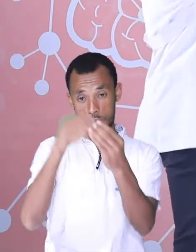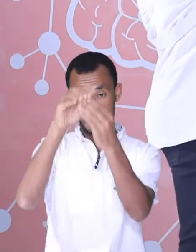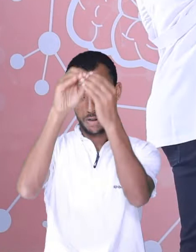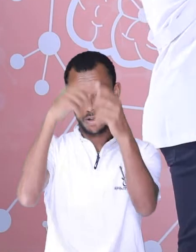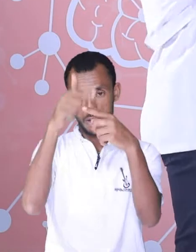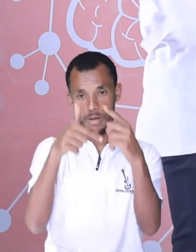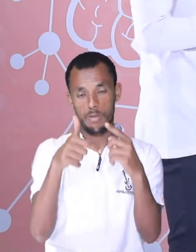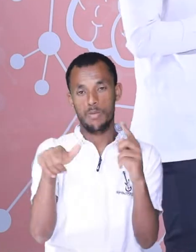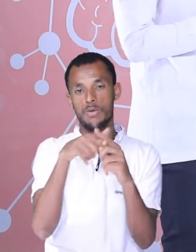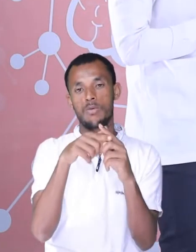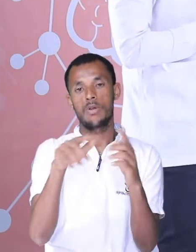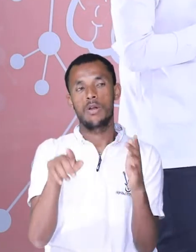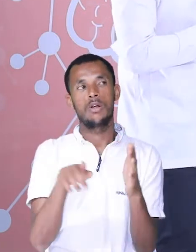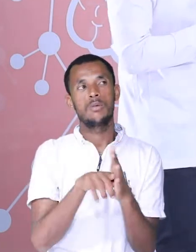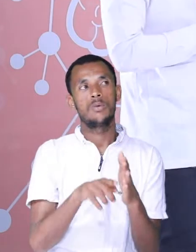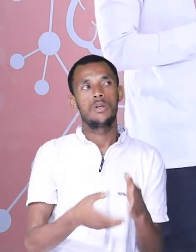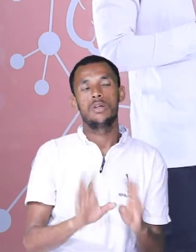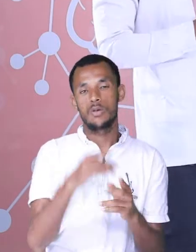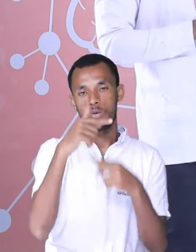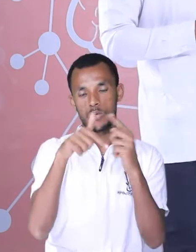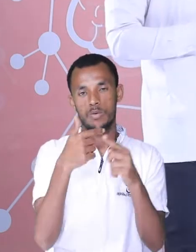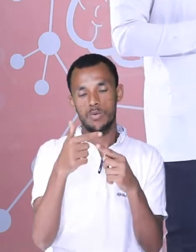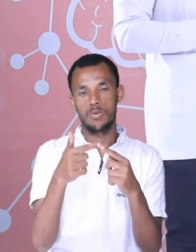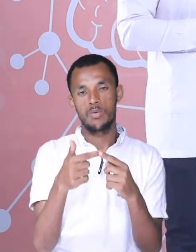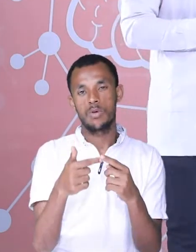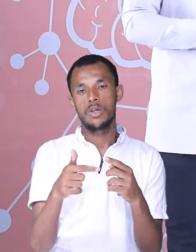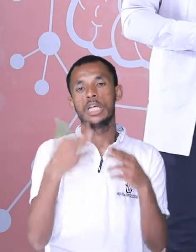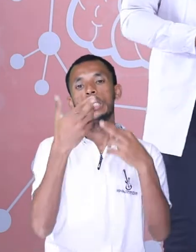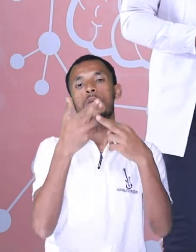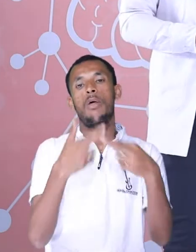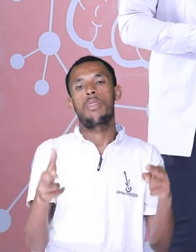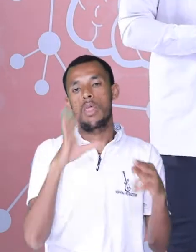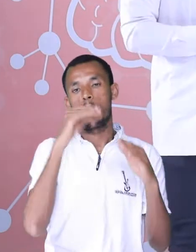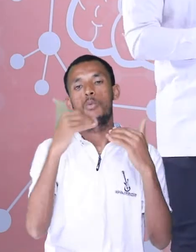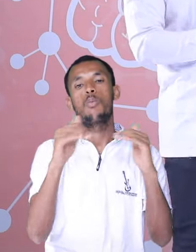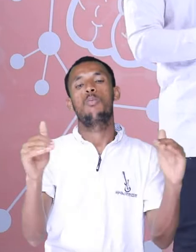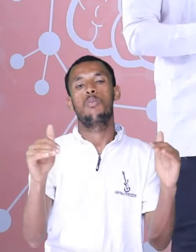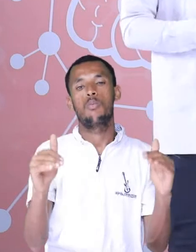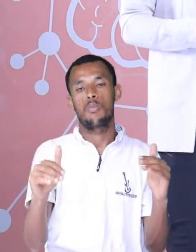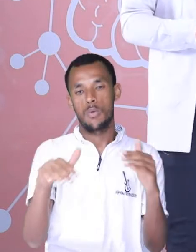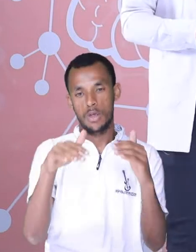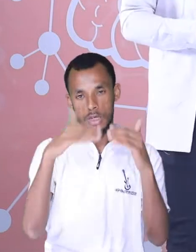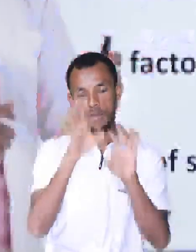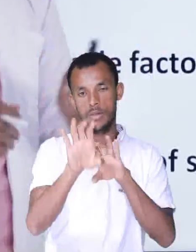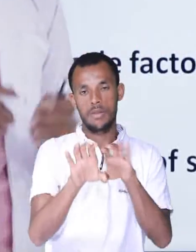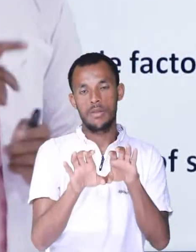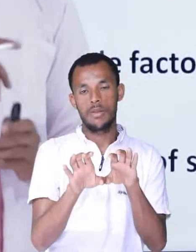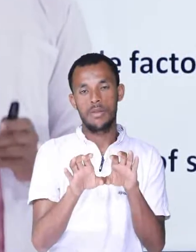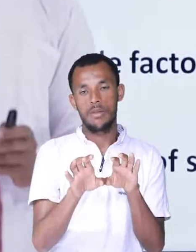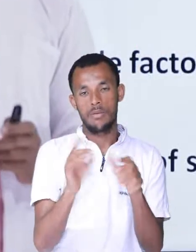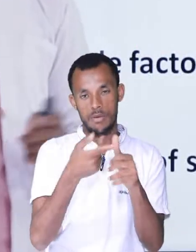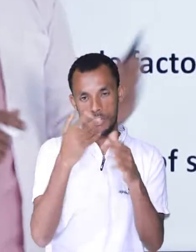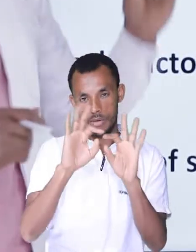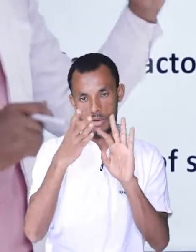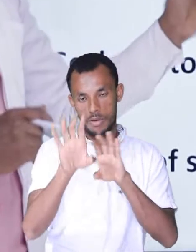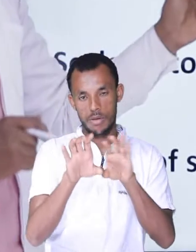So, let's go to the next concept, the scale factor and proportionality. A scale factor means, as we defined